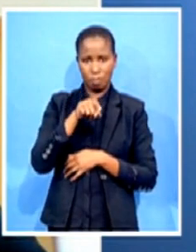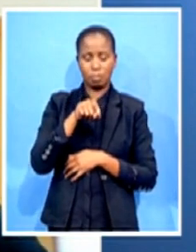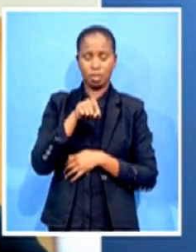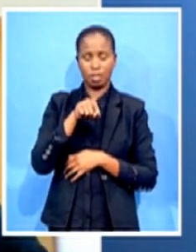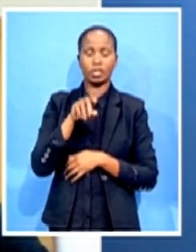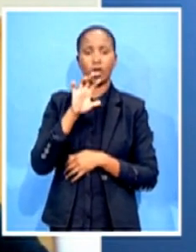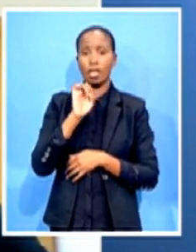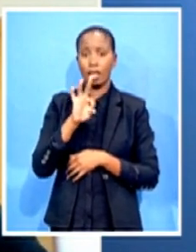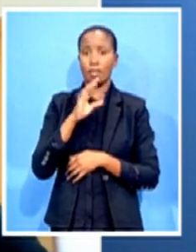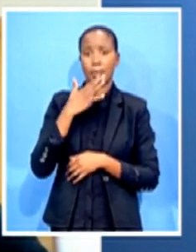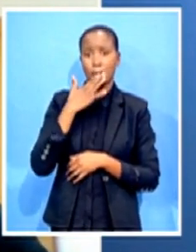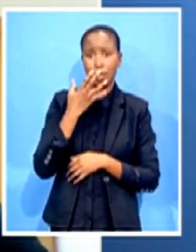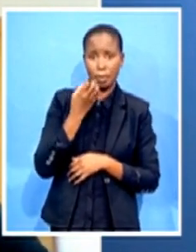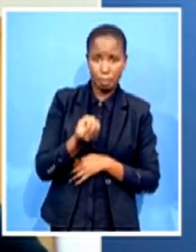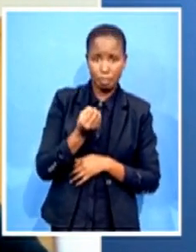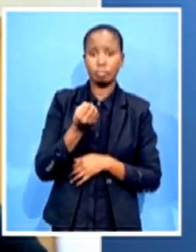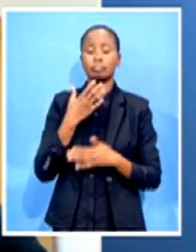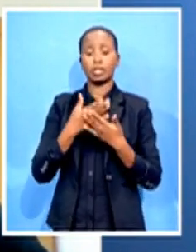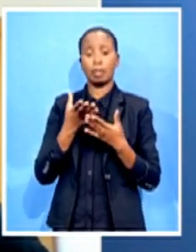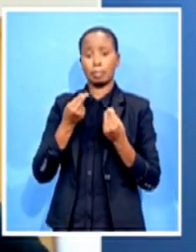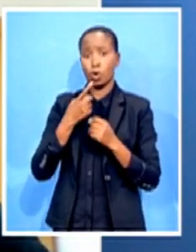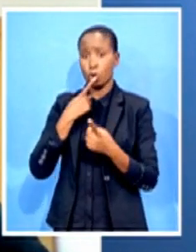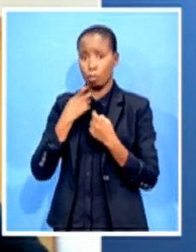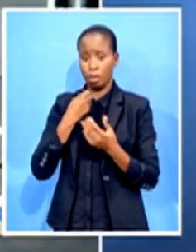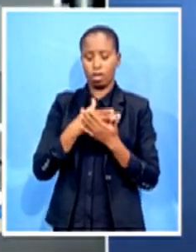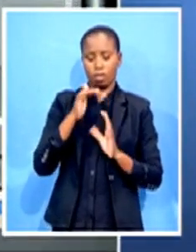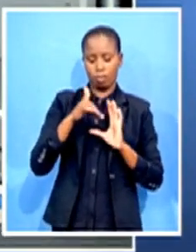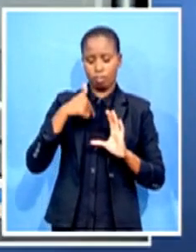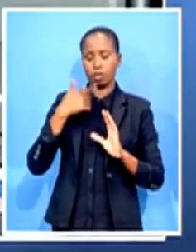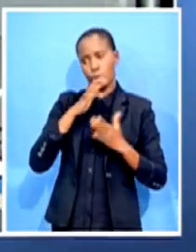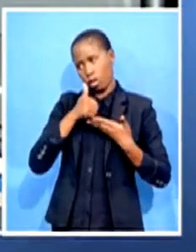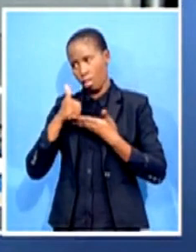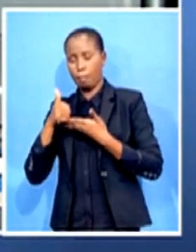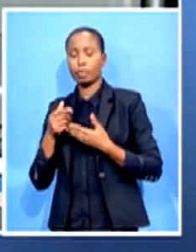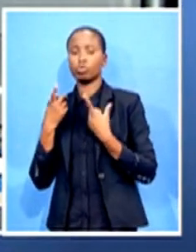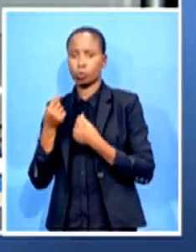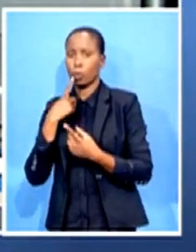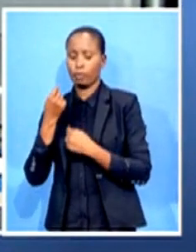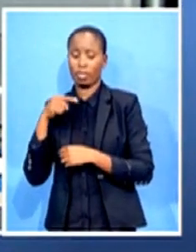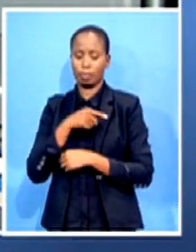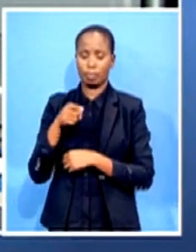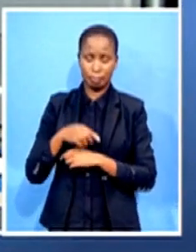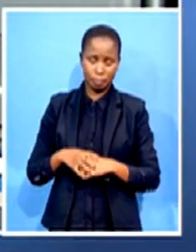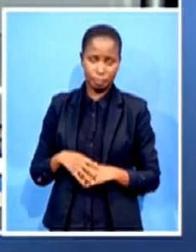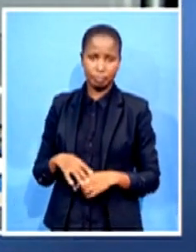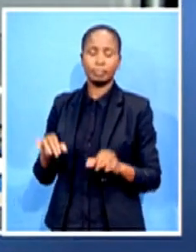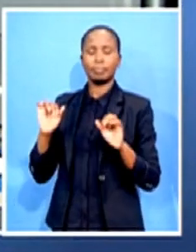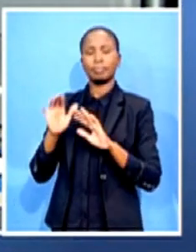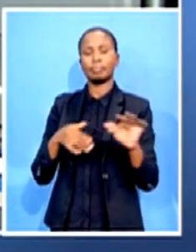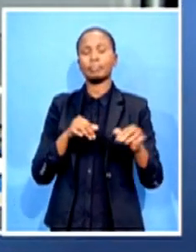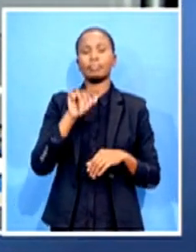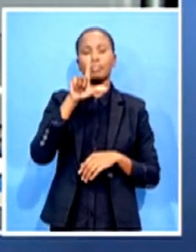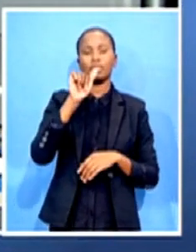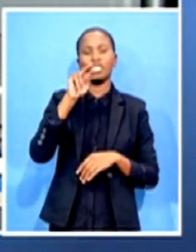complaint, and then assist in that way as well. Lindiwe, the pain of the pandemic is all too